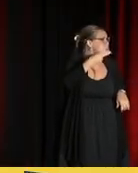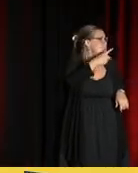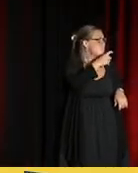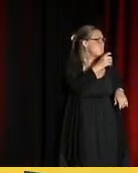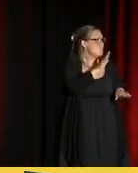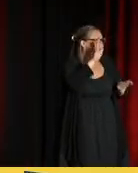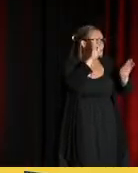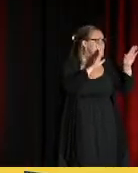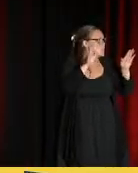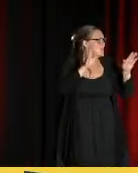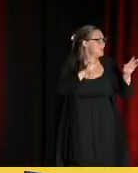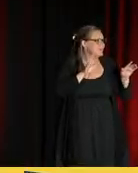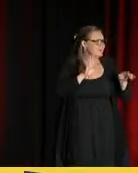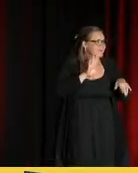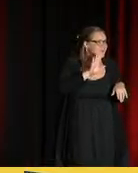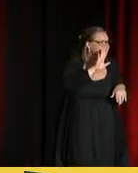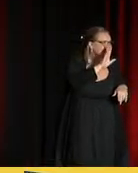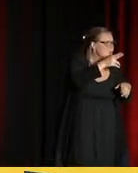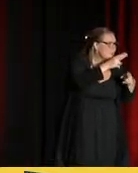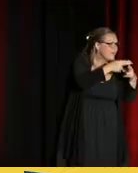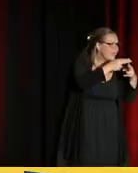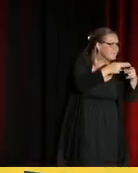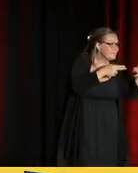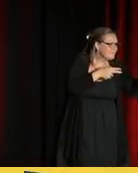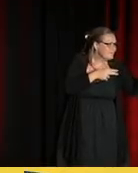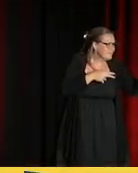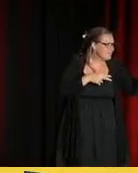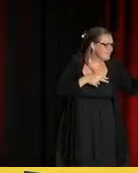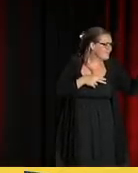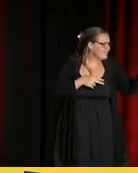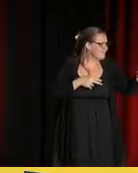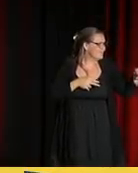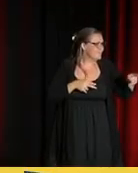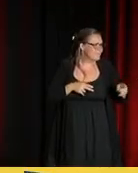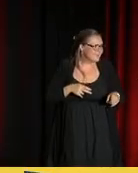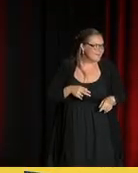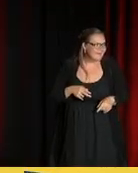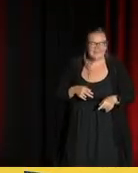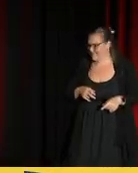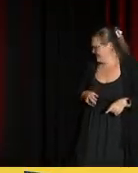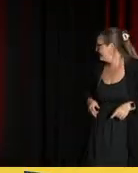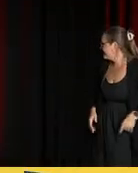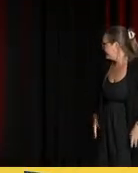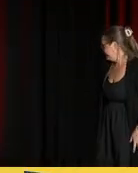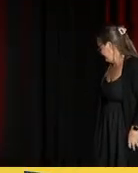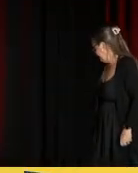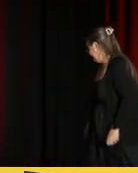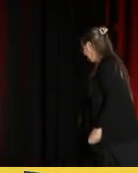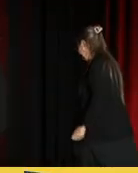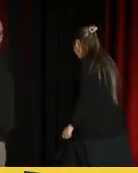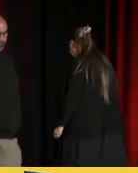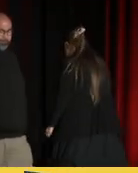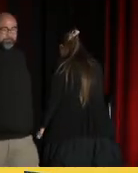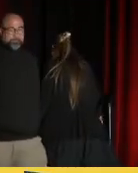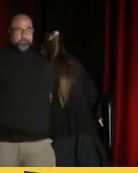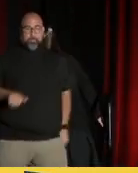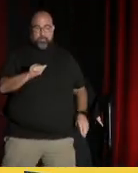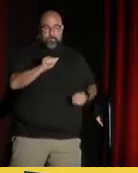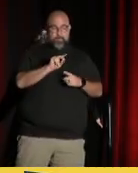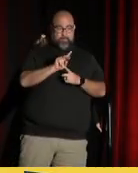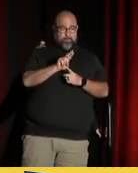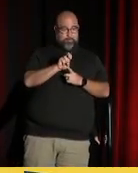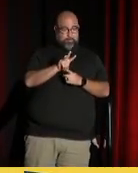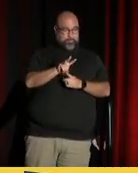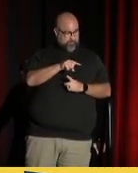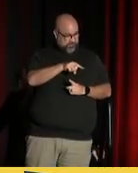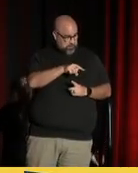You know what? What's your name? Yeah, what's your name? Andrew? You're pretty good with a pair of scissors,